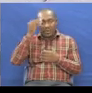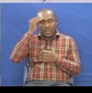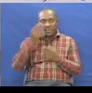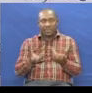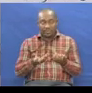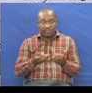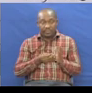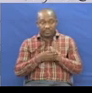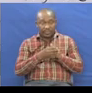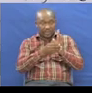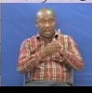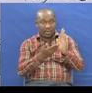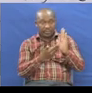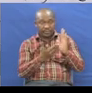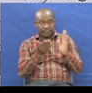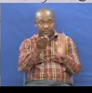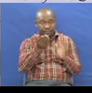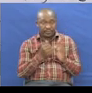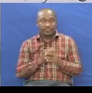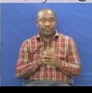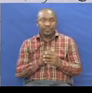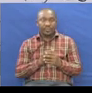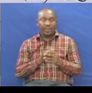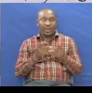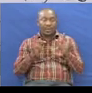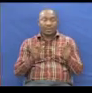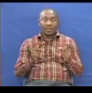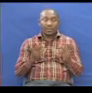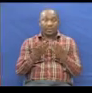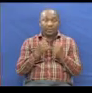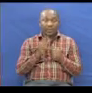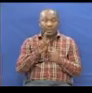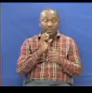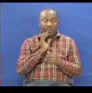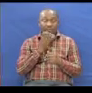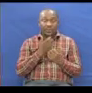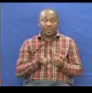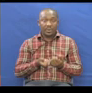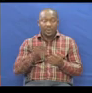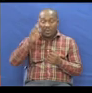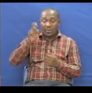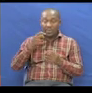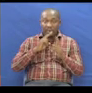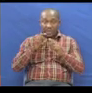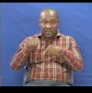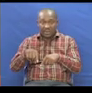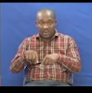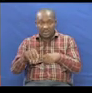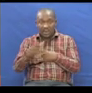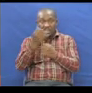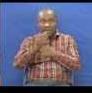guide. Very minor, fairly few. But if you want to be smart on what we've been discussing here, take your time at your